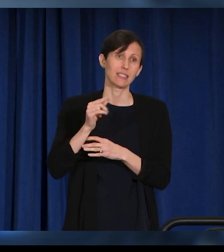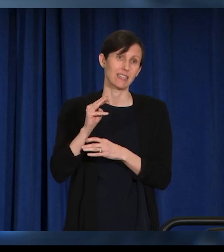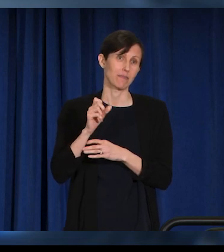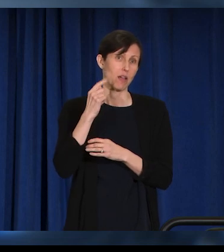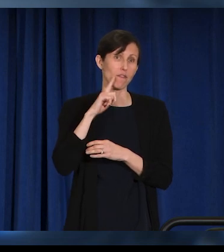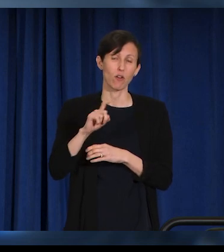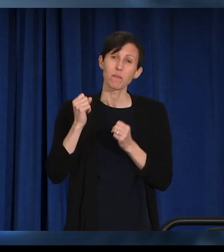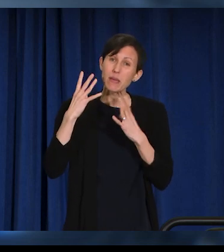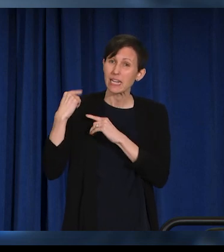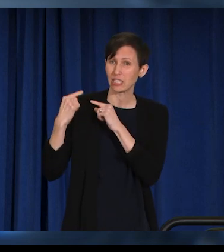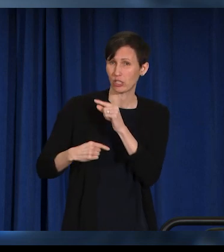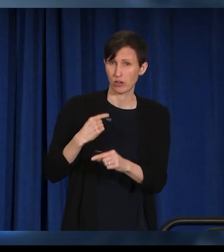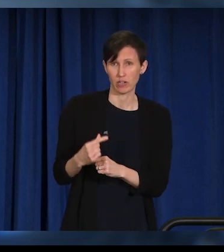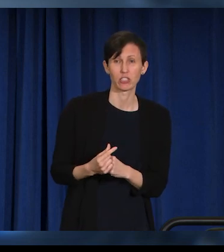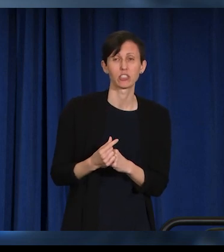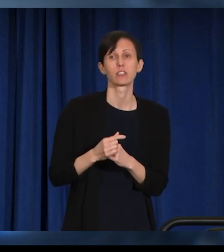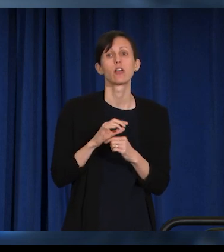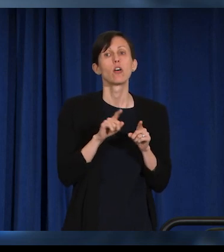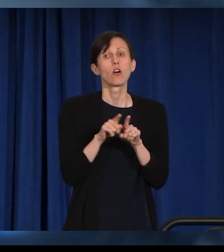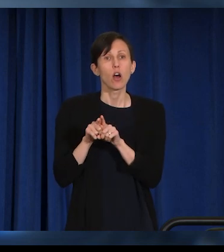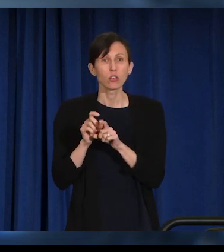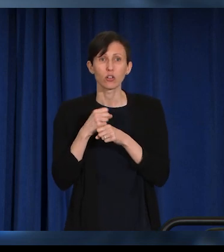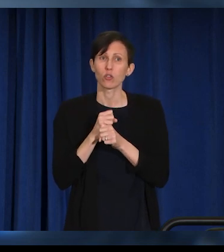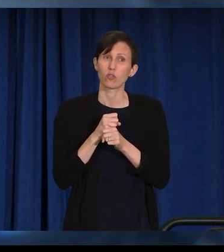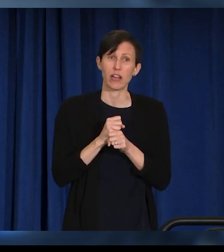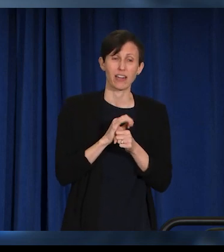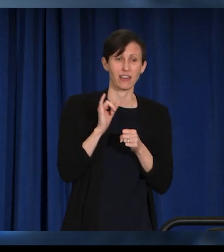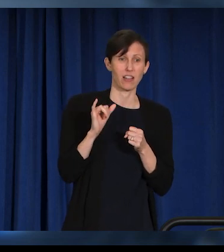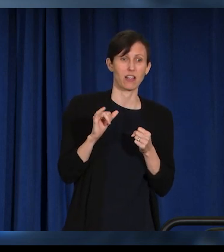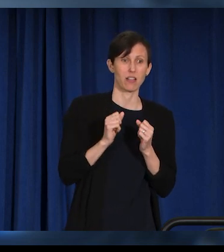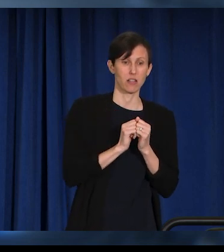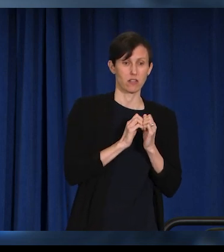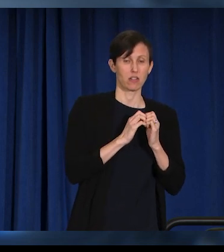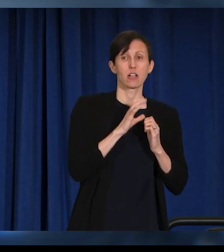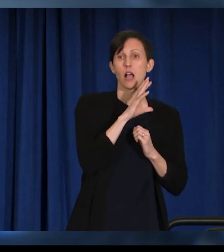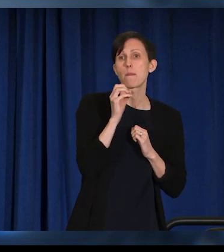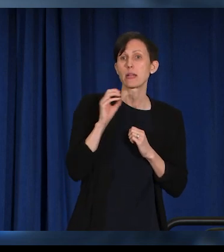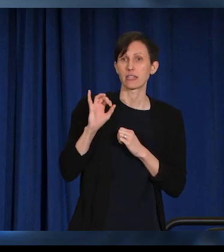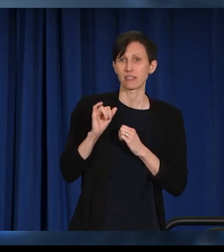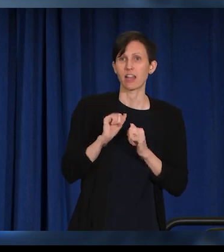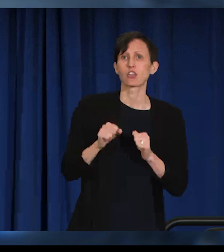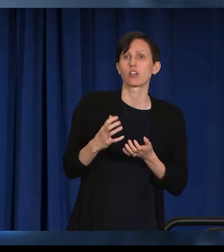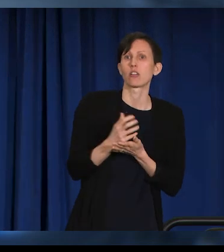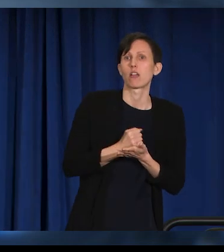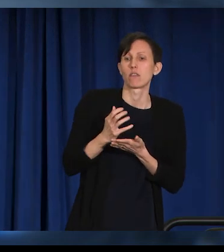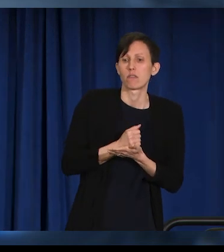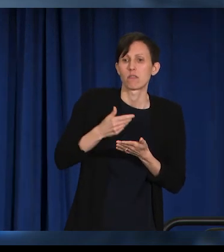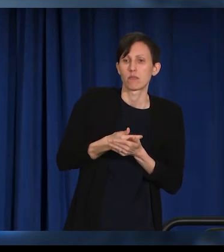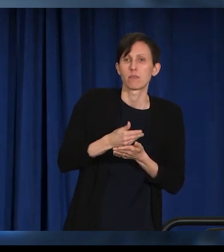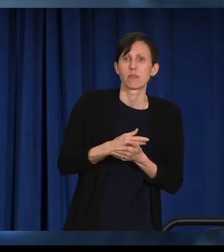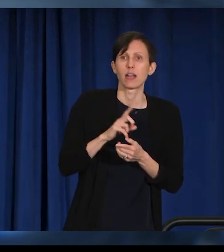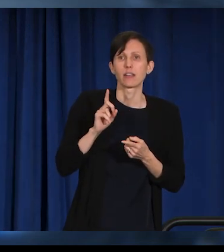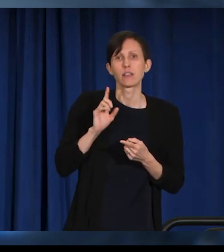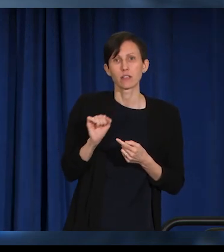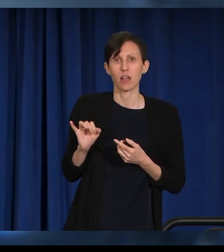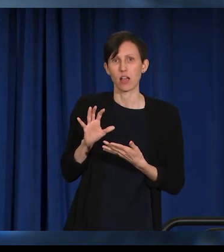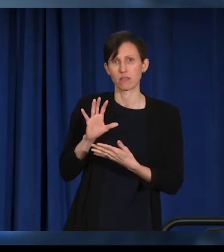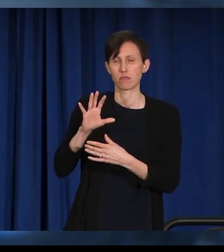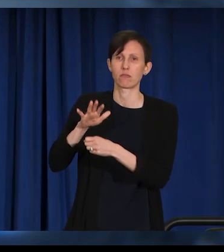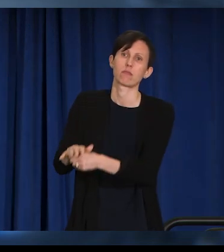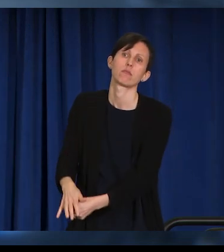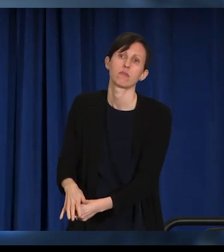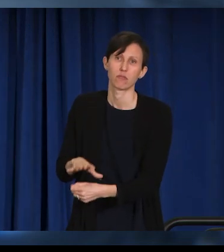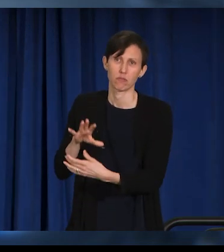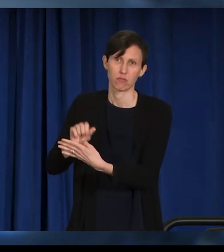created an environment where profit-driven and harmful treatment protocols and misinformed stereotypes could thrive. Today, it is no